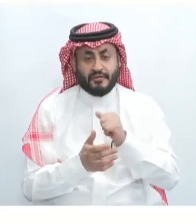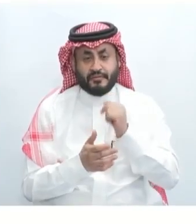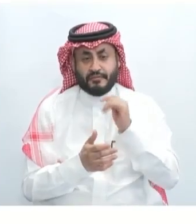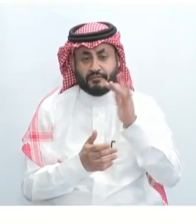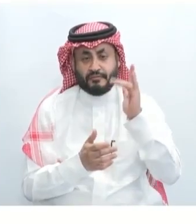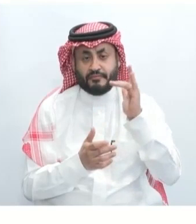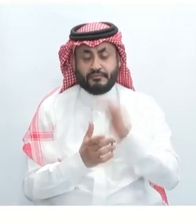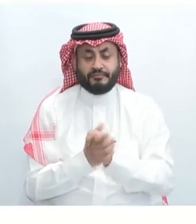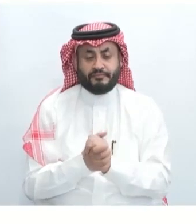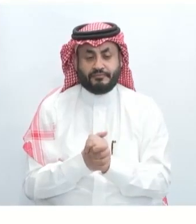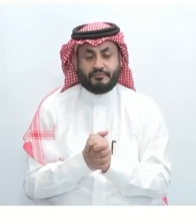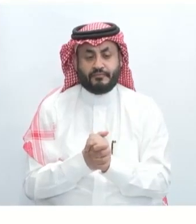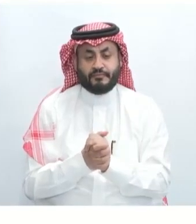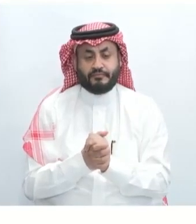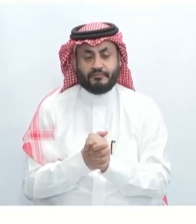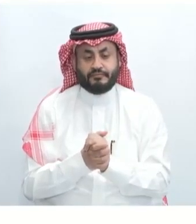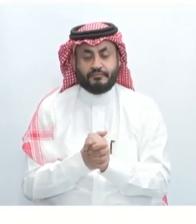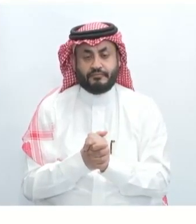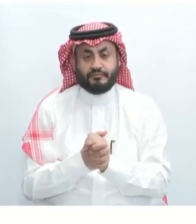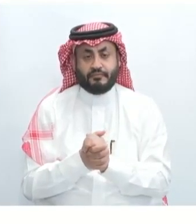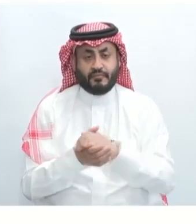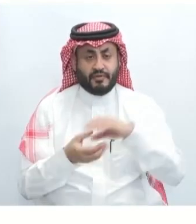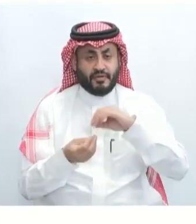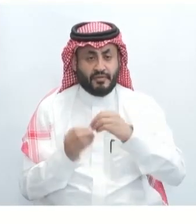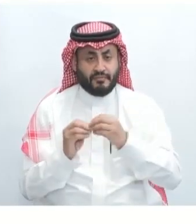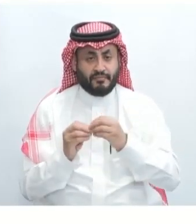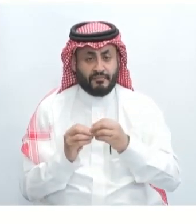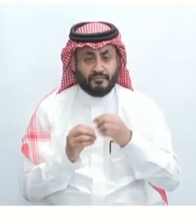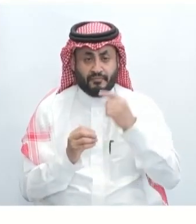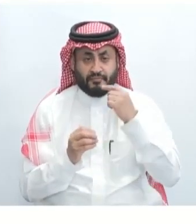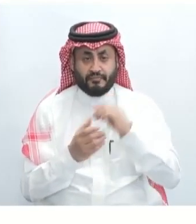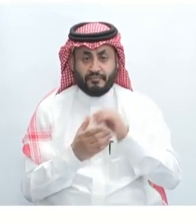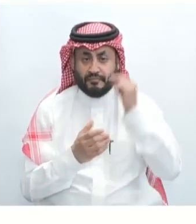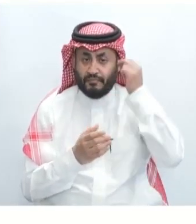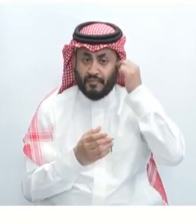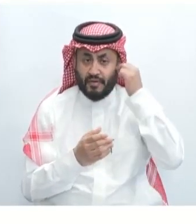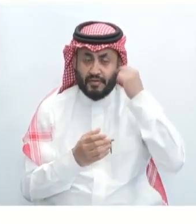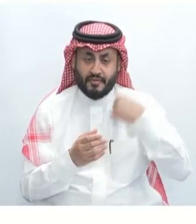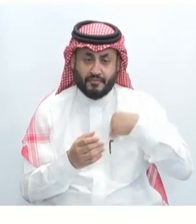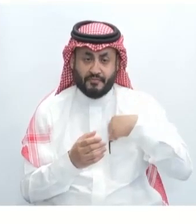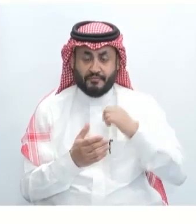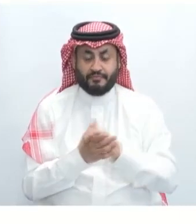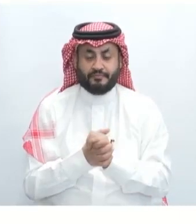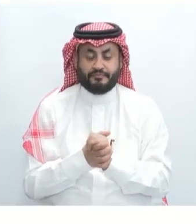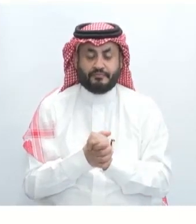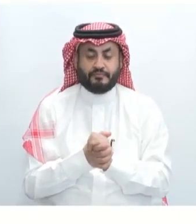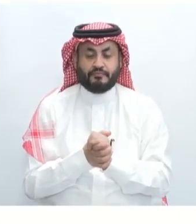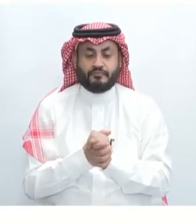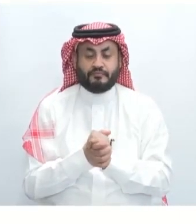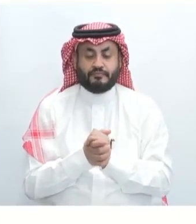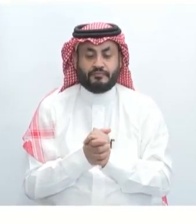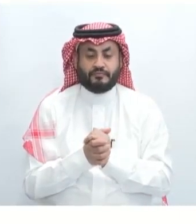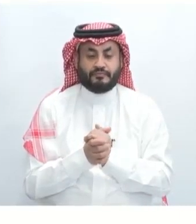not green. Excellent. It's what? It's black